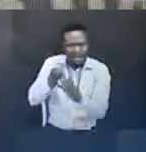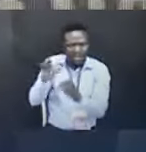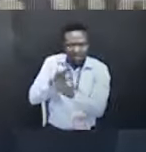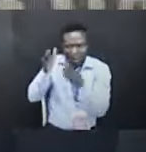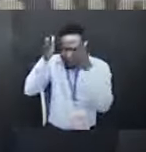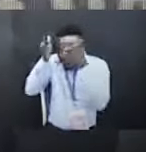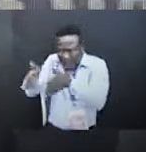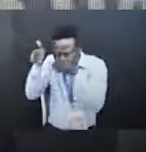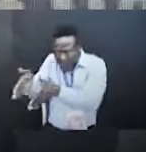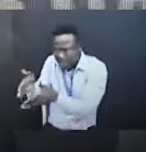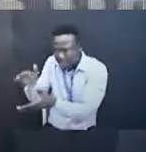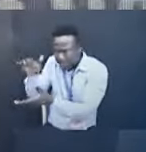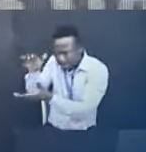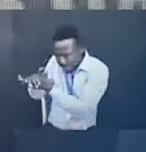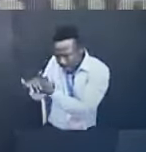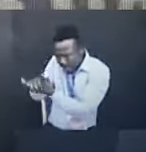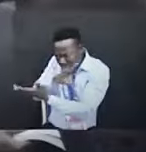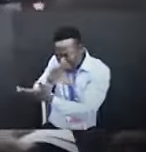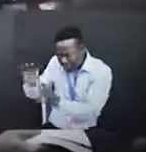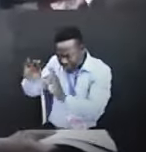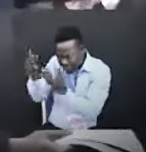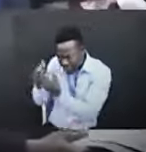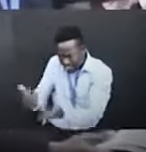the family life.